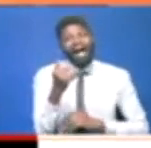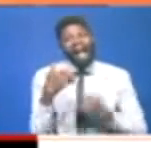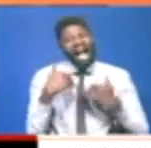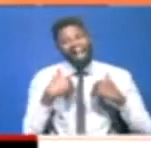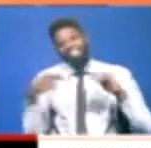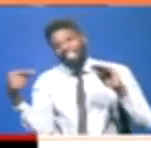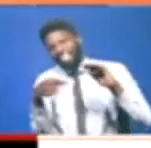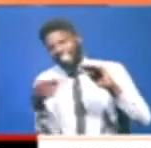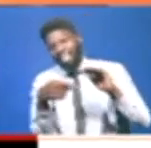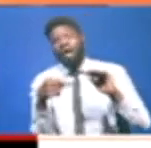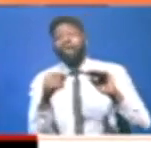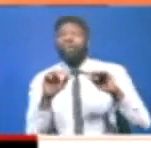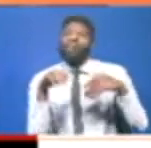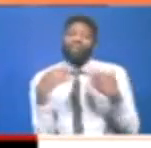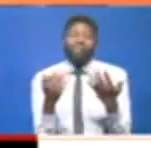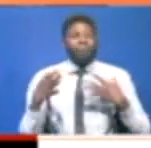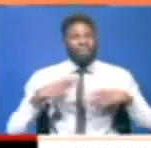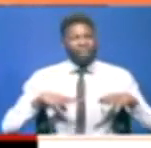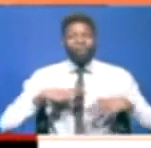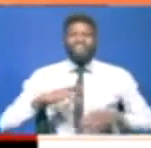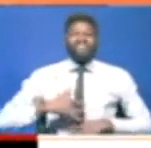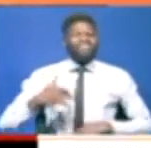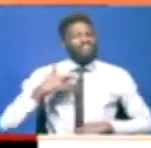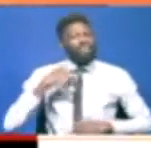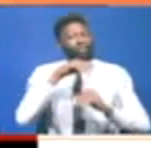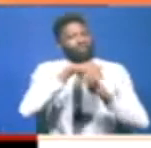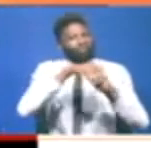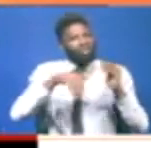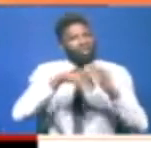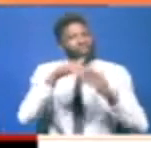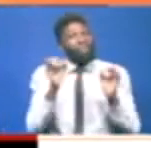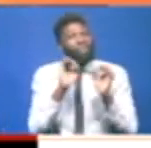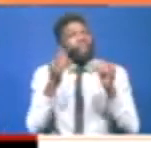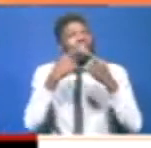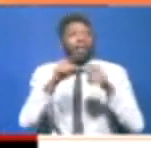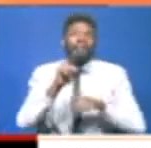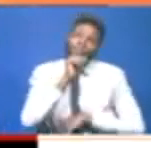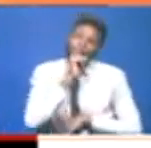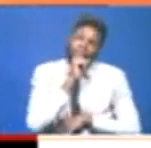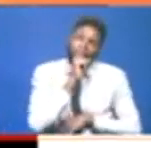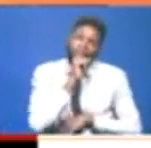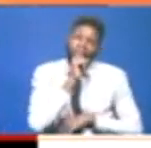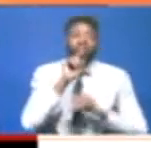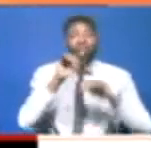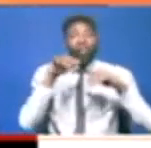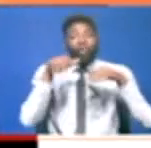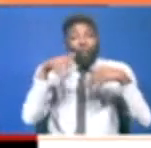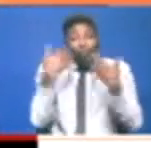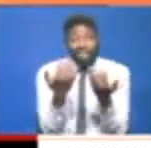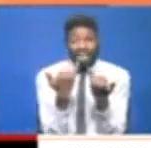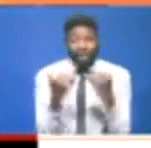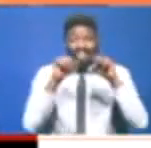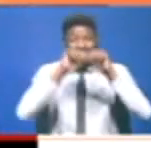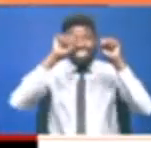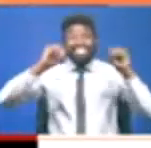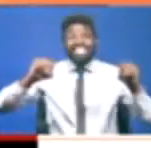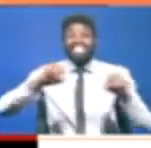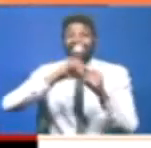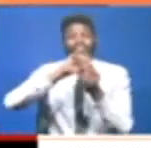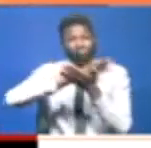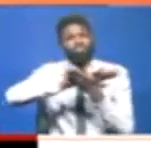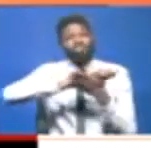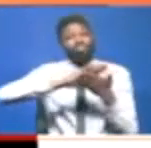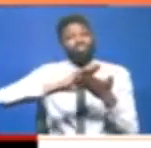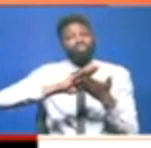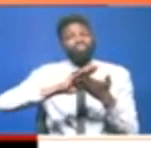is there discomfort that is there what we call the quiet discomfort, or the systems have been strained up? I think